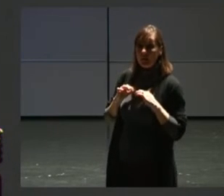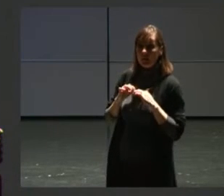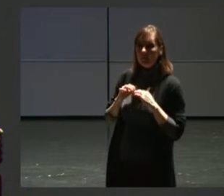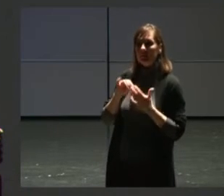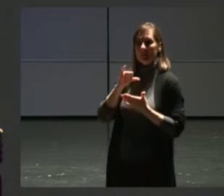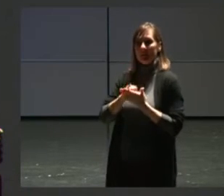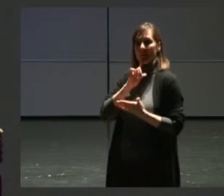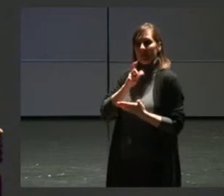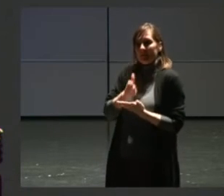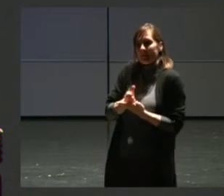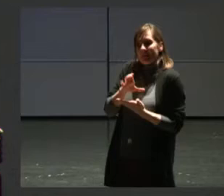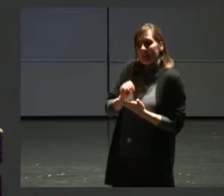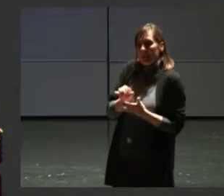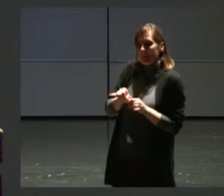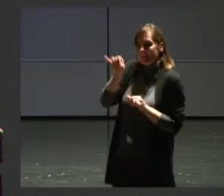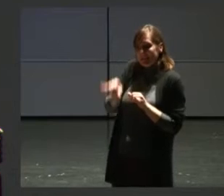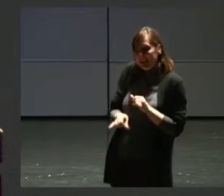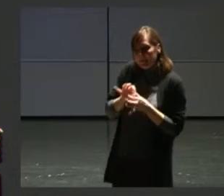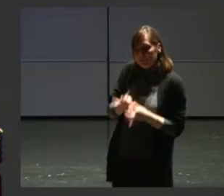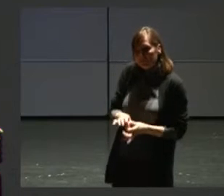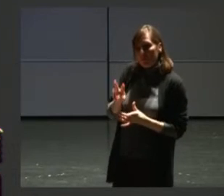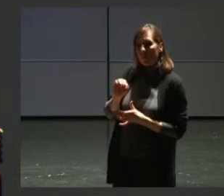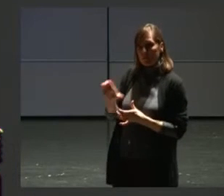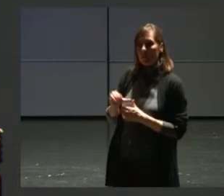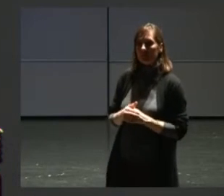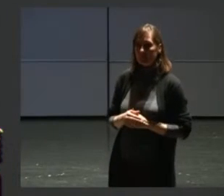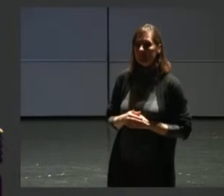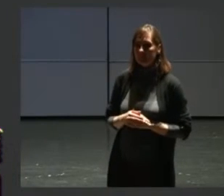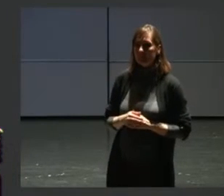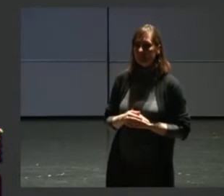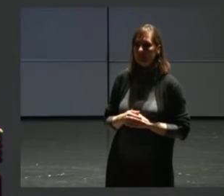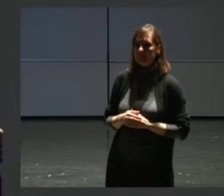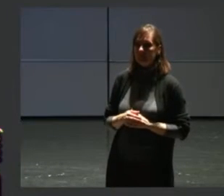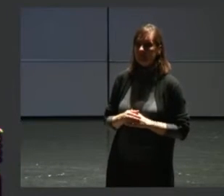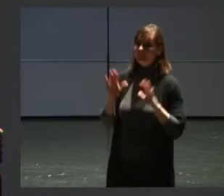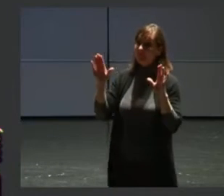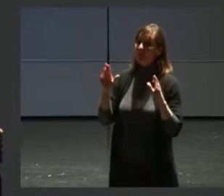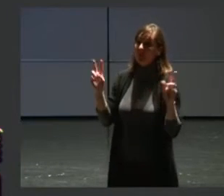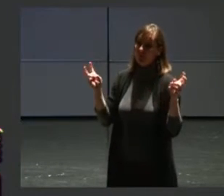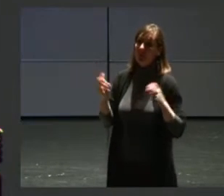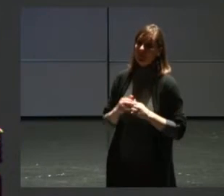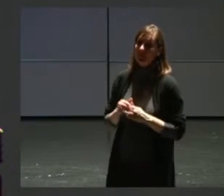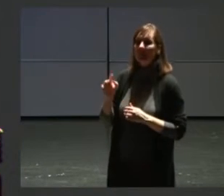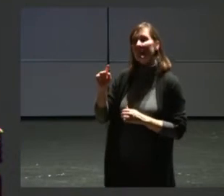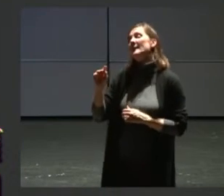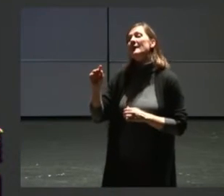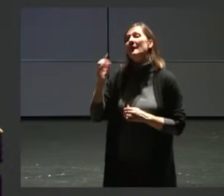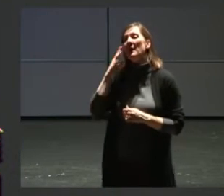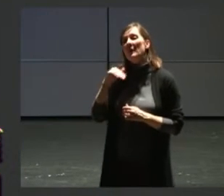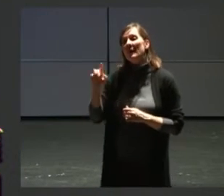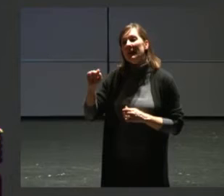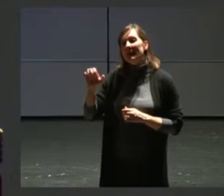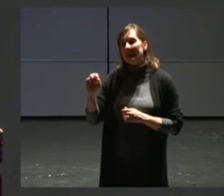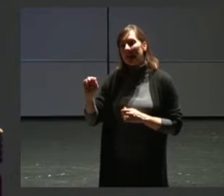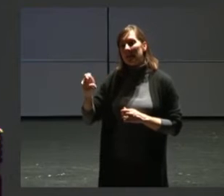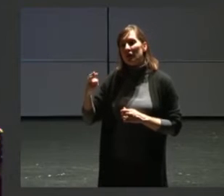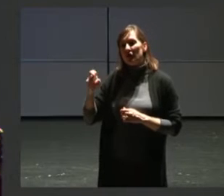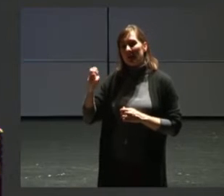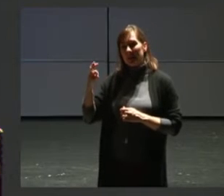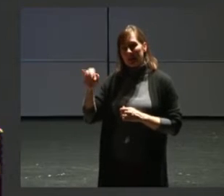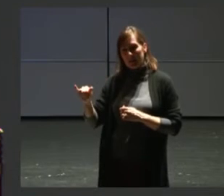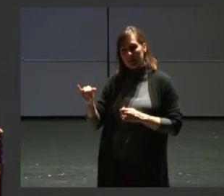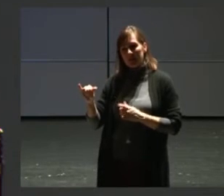keeps companies here. And I think that's a great short quote. Tim Sheehy was one of our speakers who